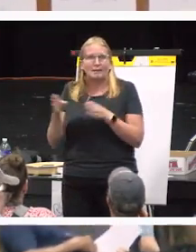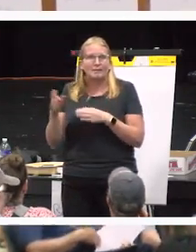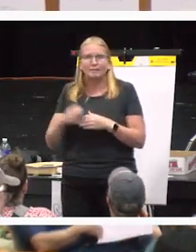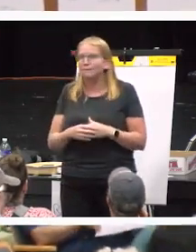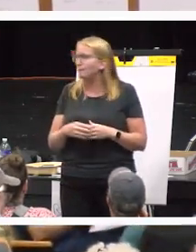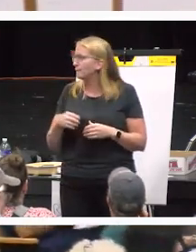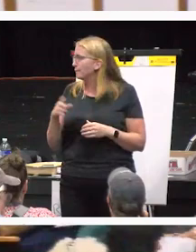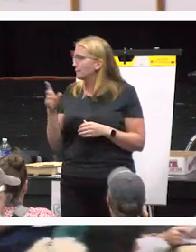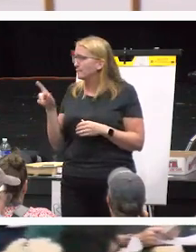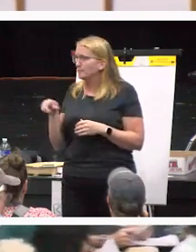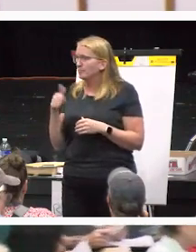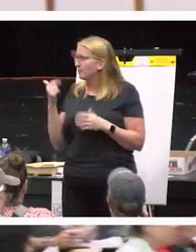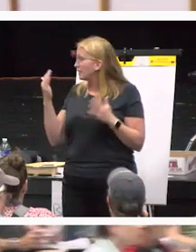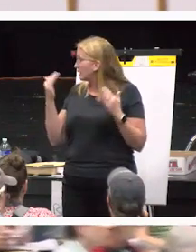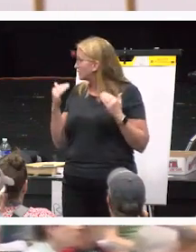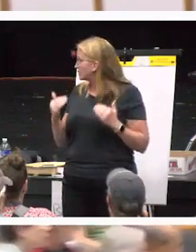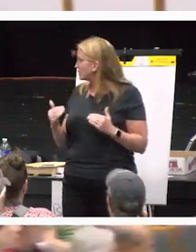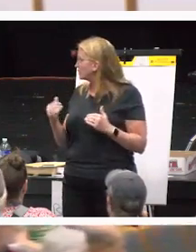Sir.